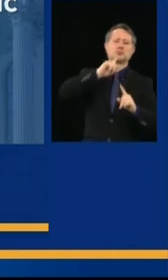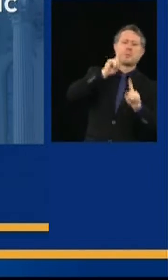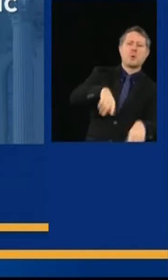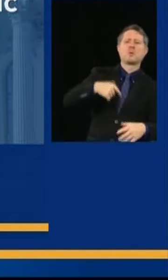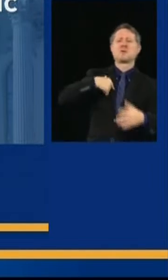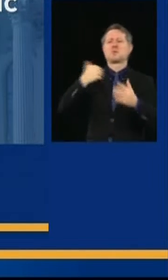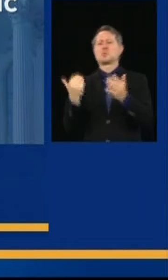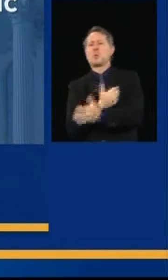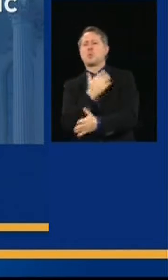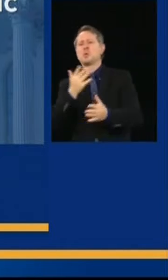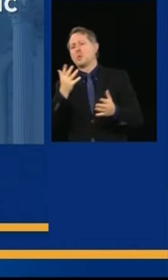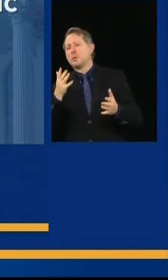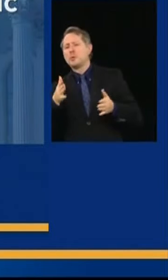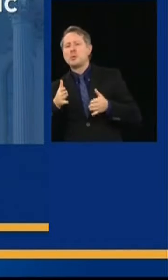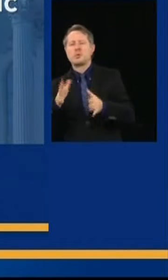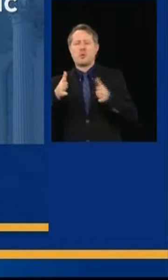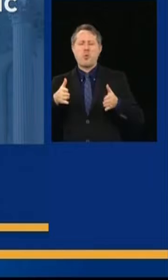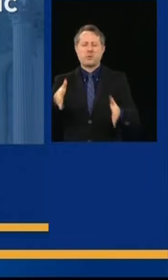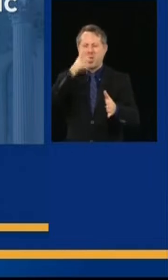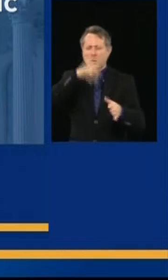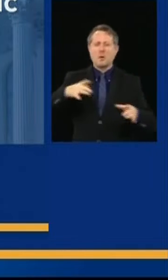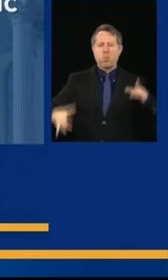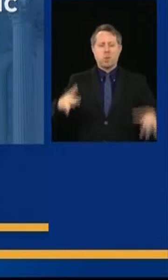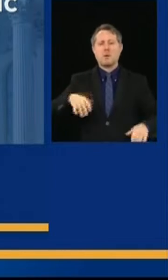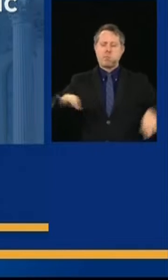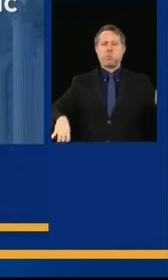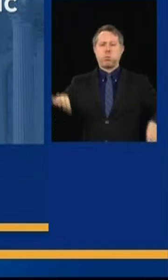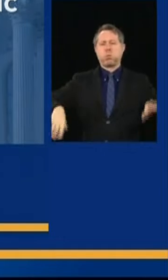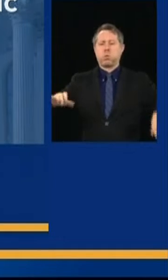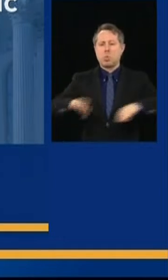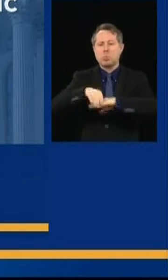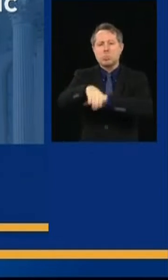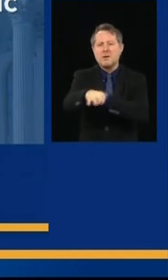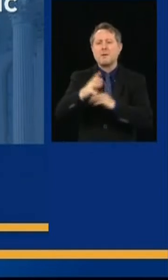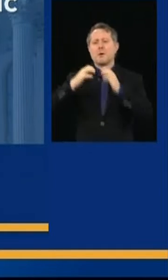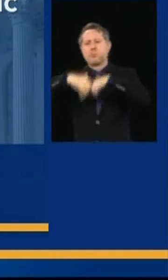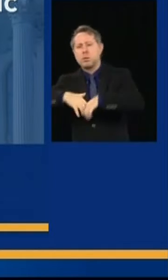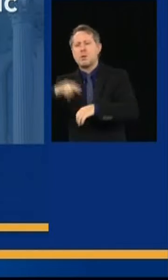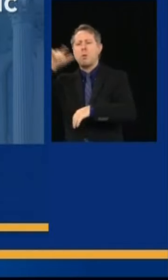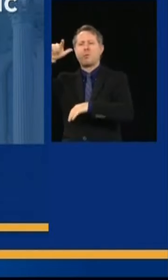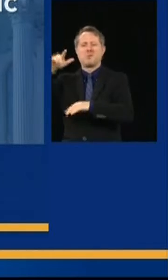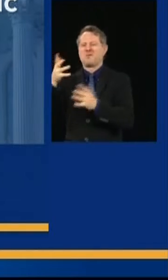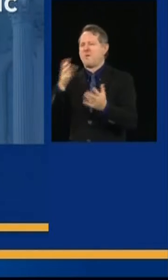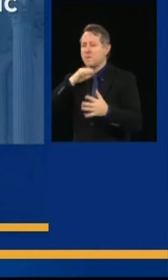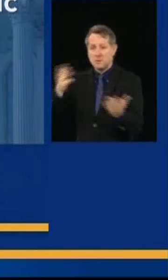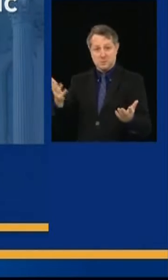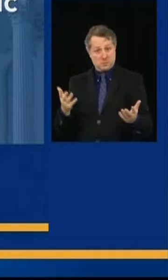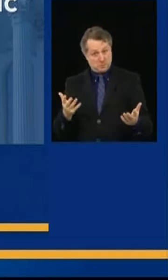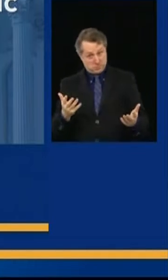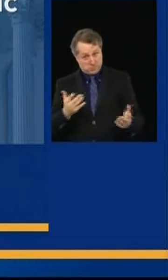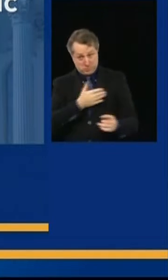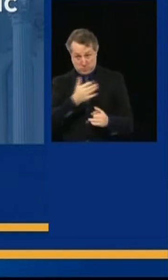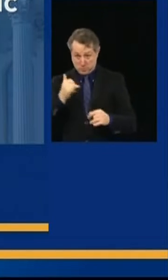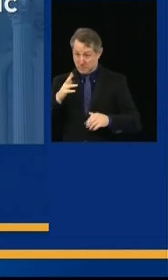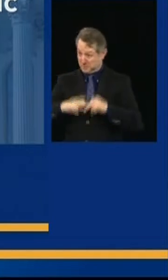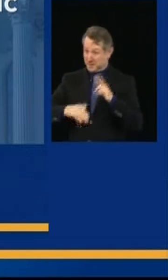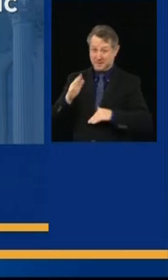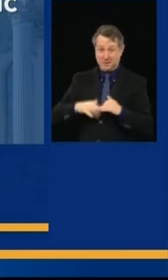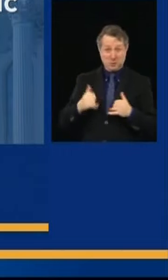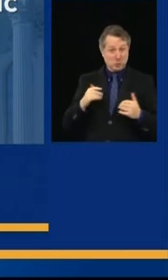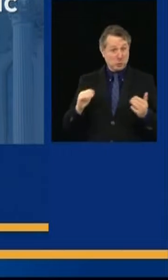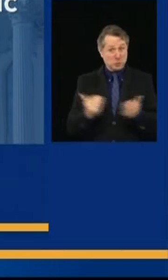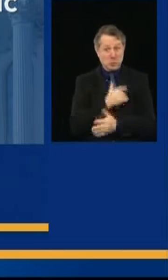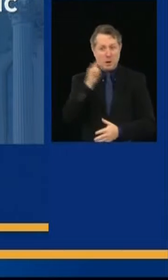our country doesn't build airports anymore, which it doesn't. We're building a new airport in downstate New York, the LaGuardia